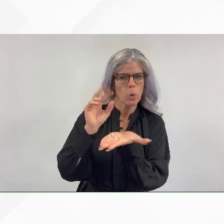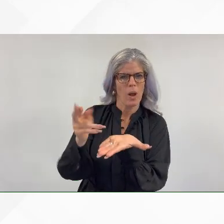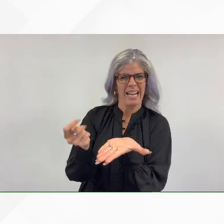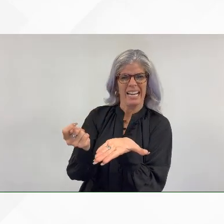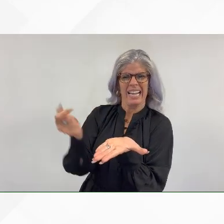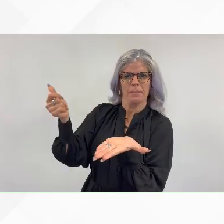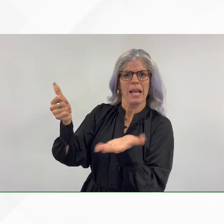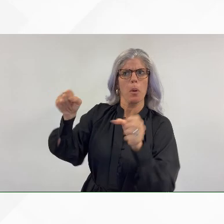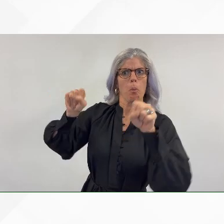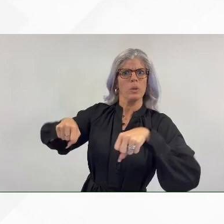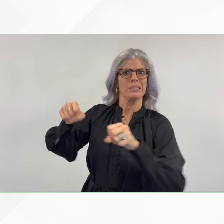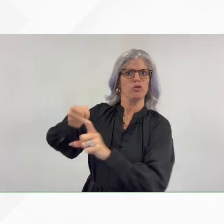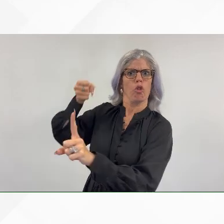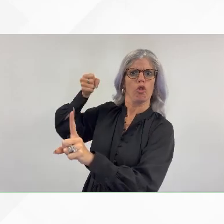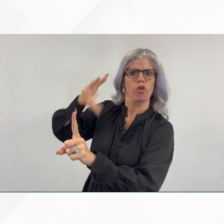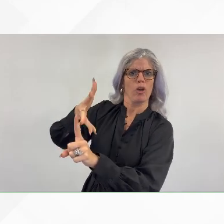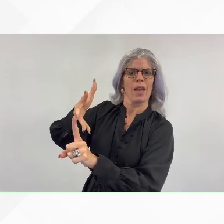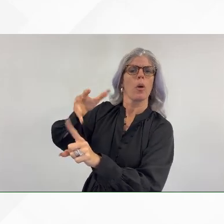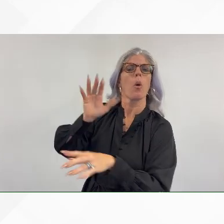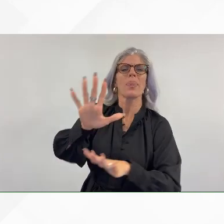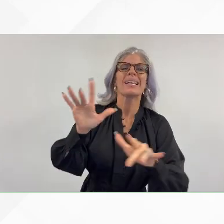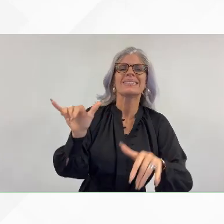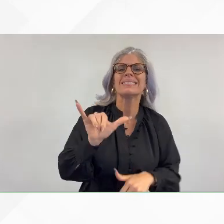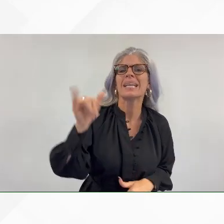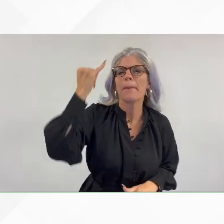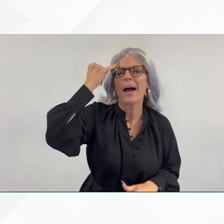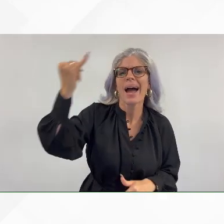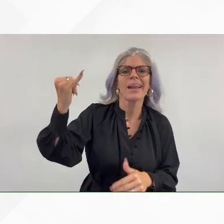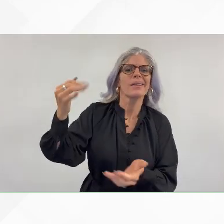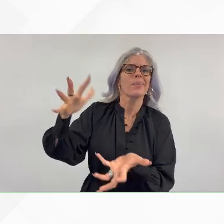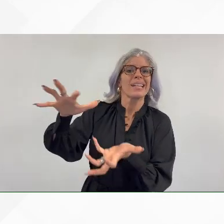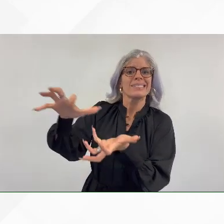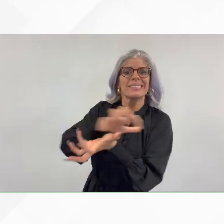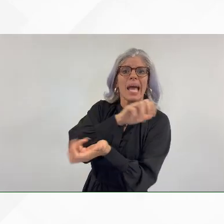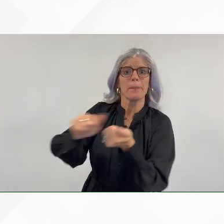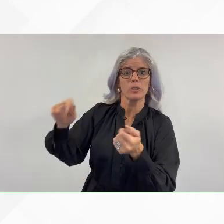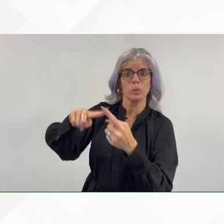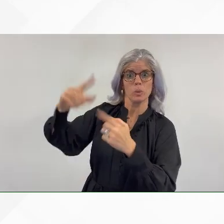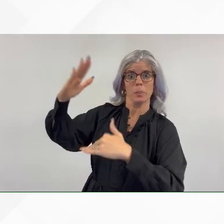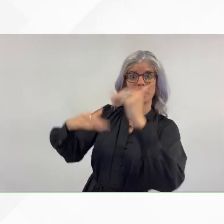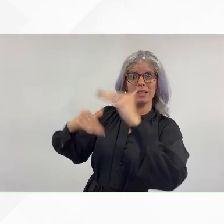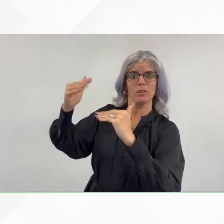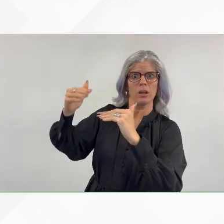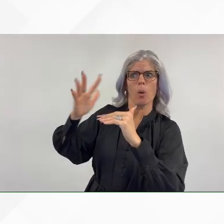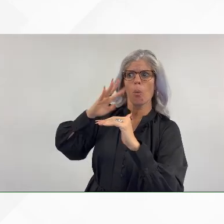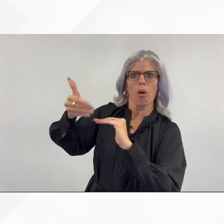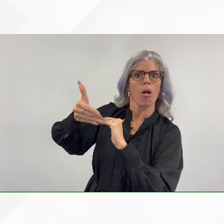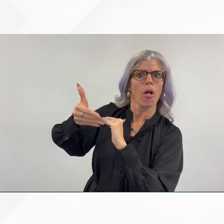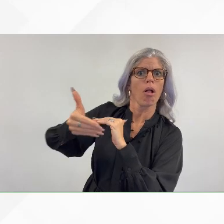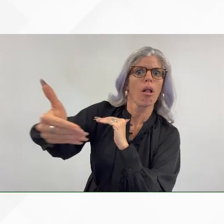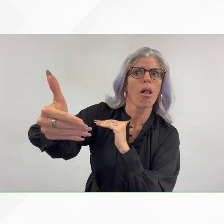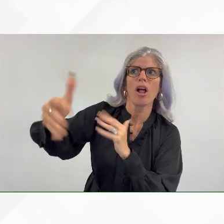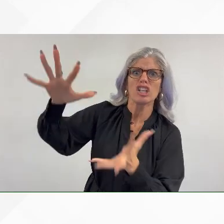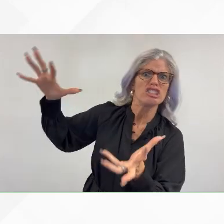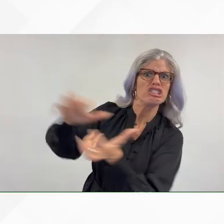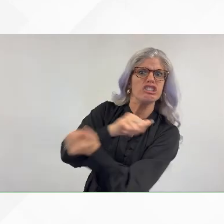406 mitigation is applied on the parts of an eligible facility that were damaged during a declared disaster.